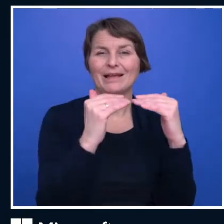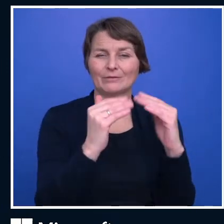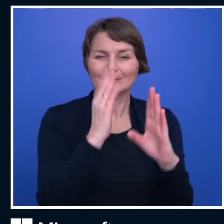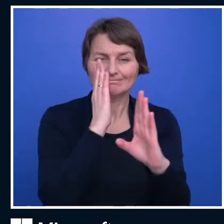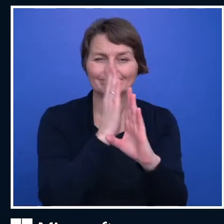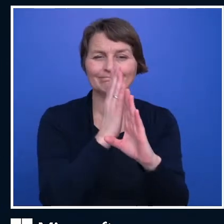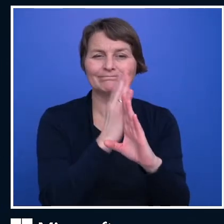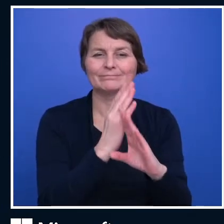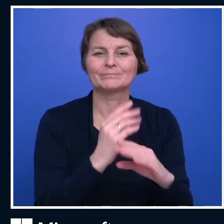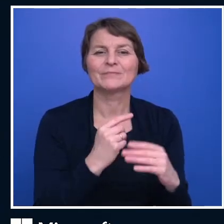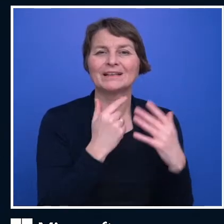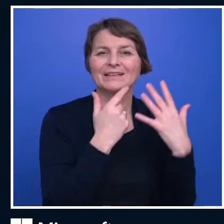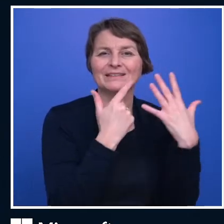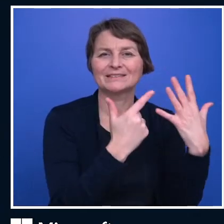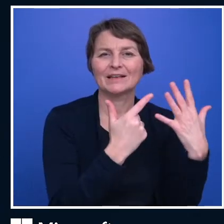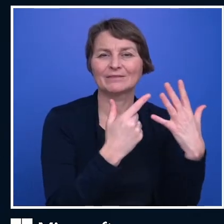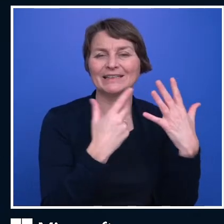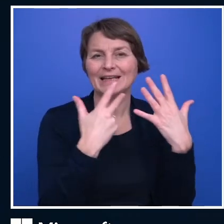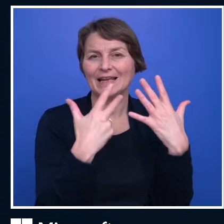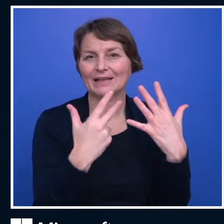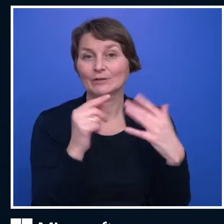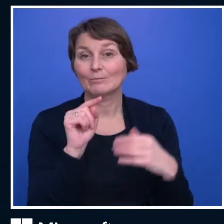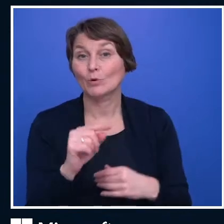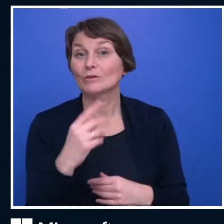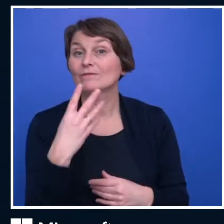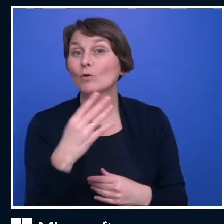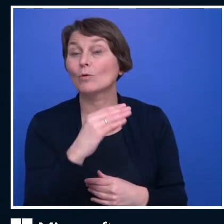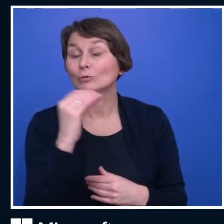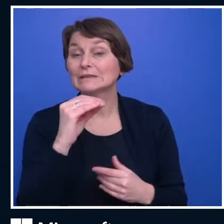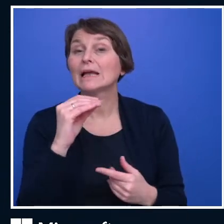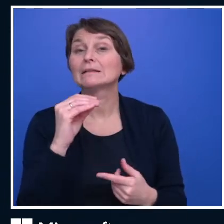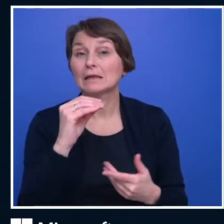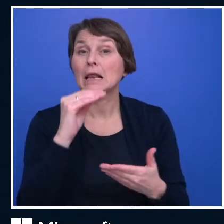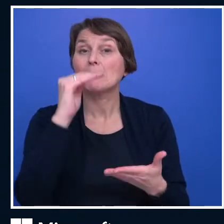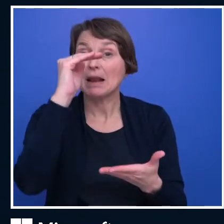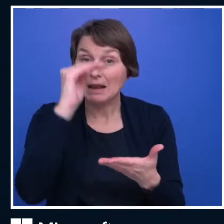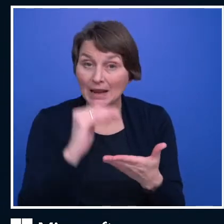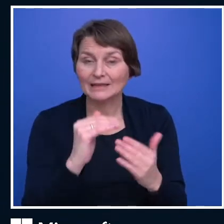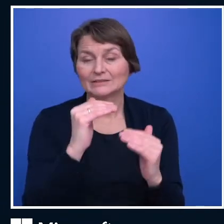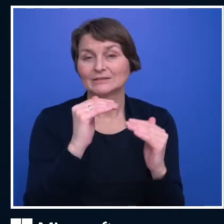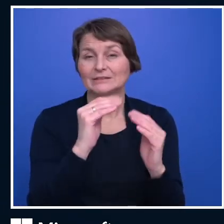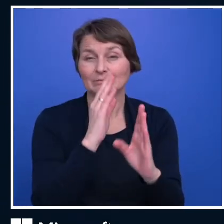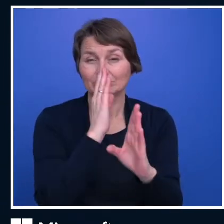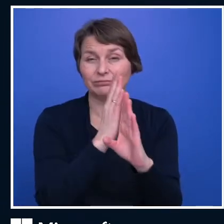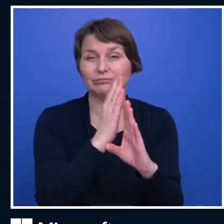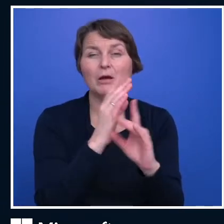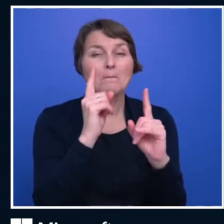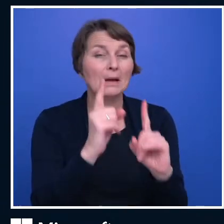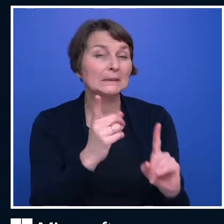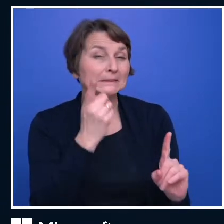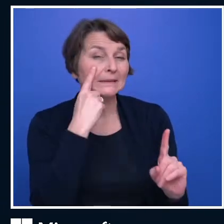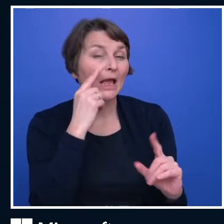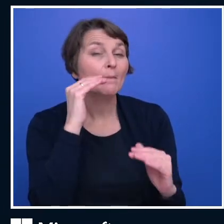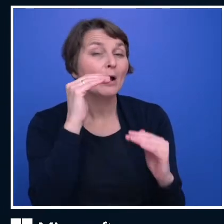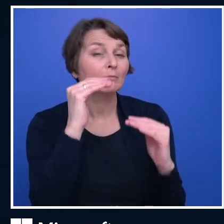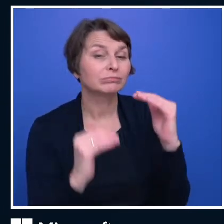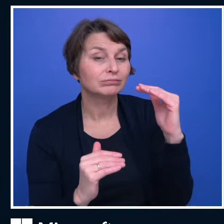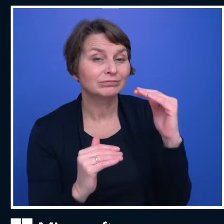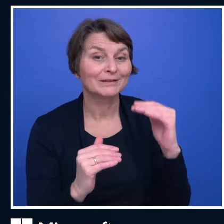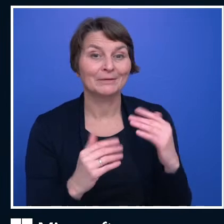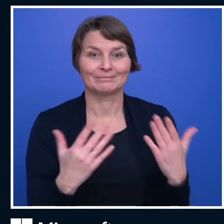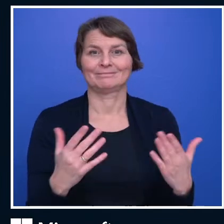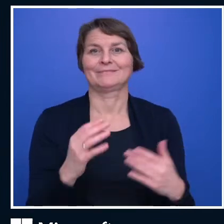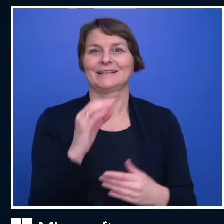I've lost a bit on the accuracy, but let's see the disparity in selections, and it's 0.5% disparity